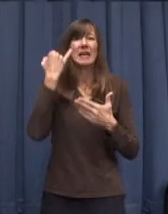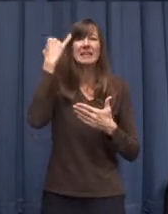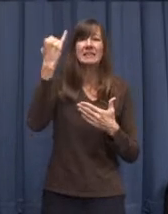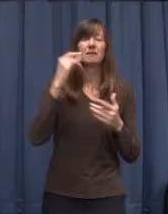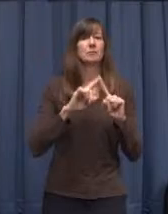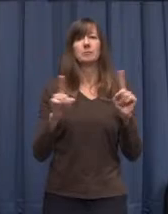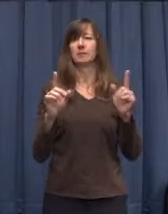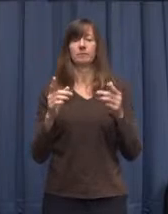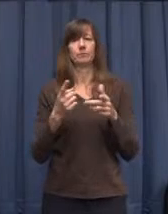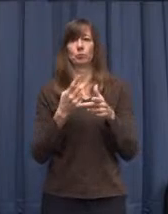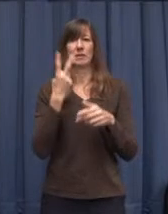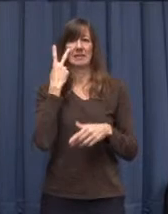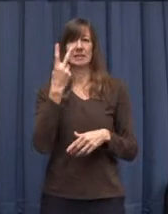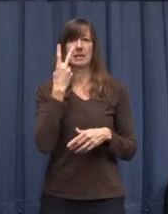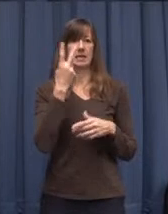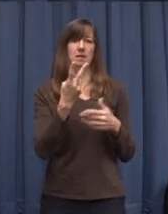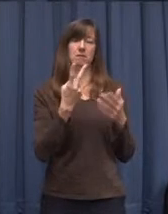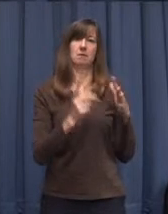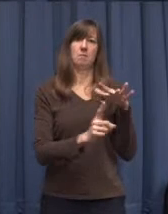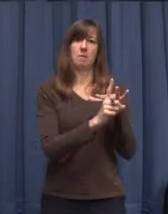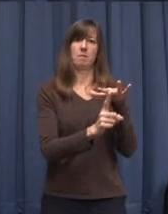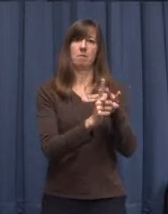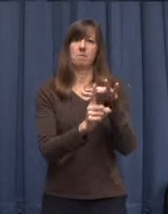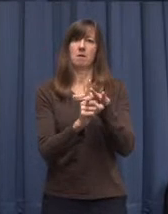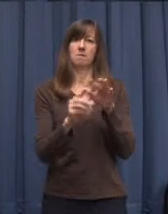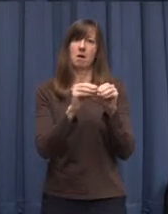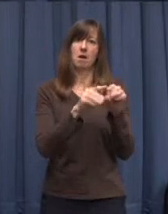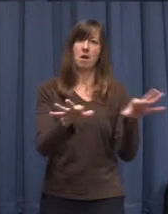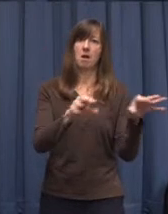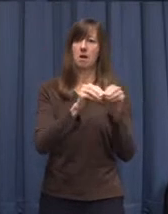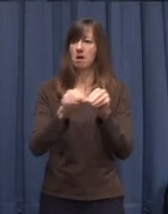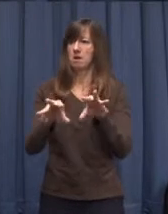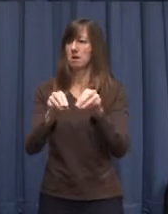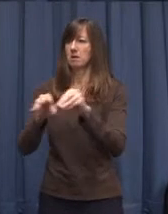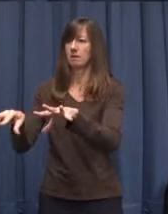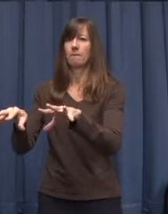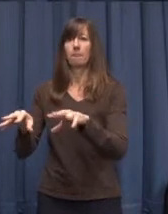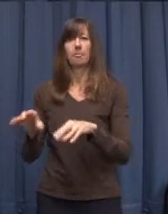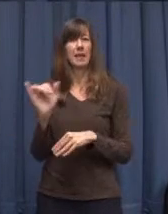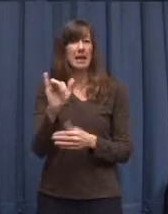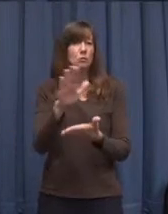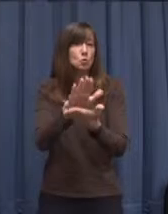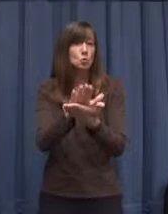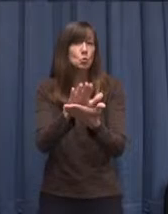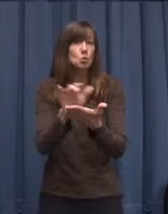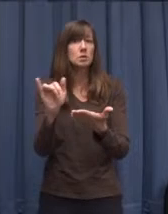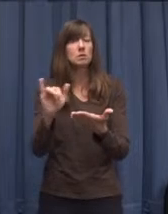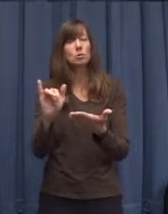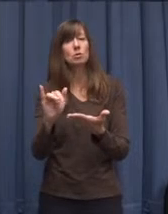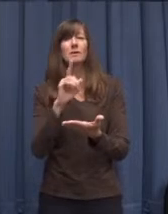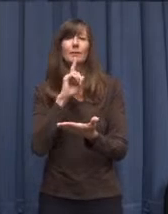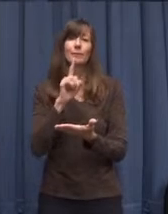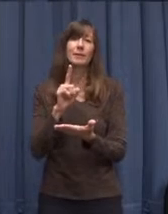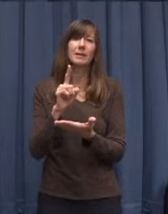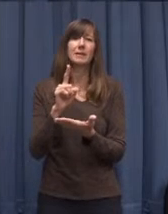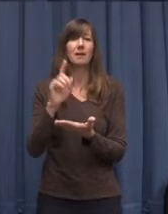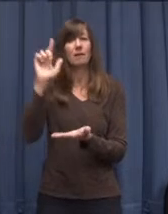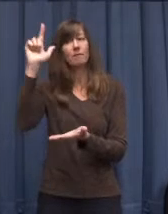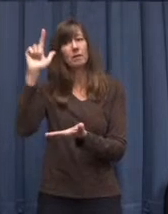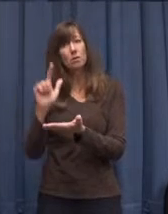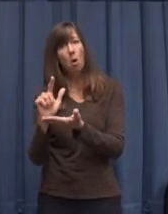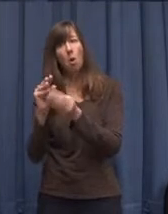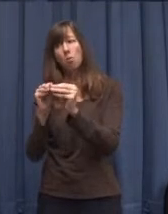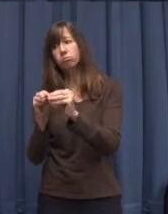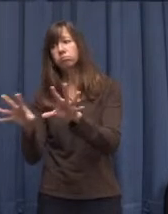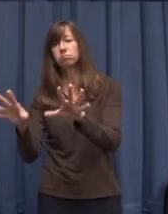seeing. Even with our schools, the schools themselves are a very low point for transmission due to all the precautions.